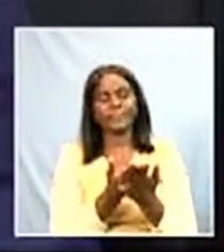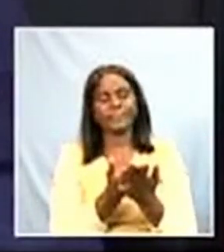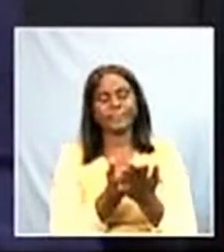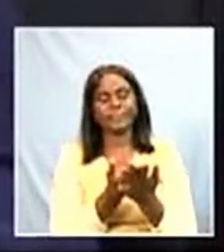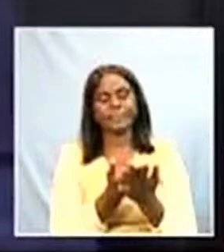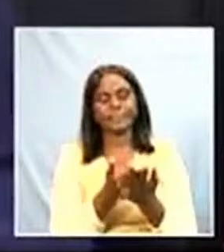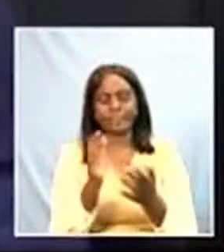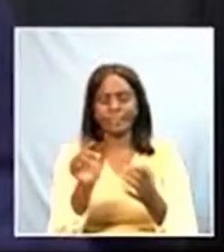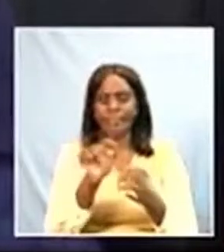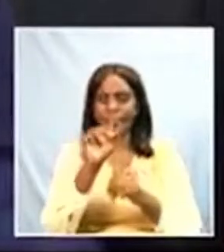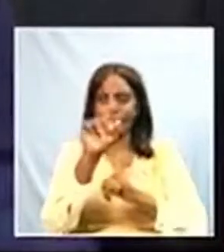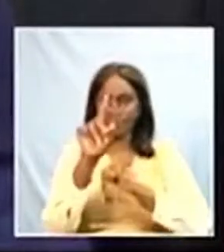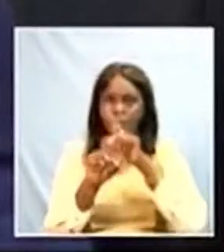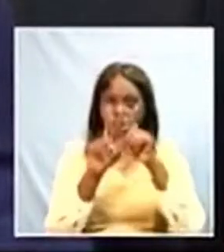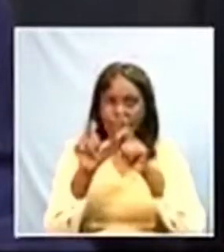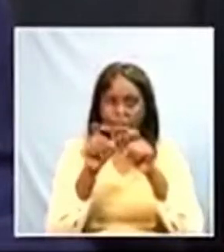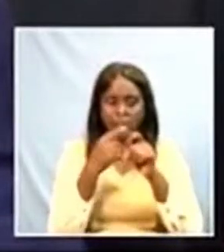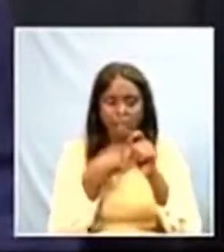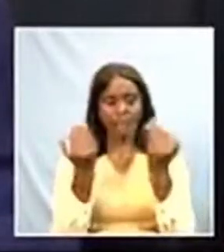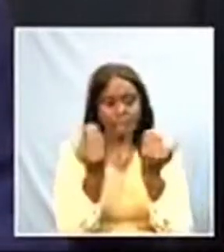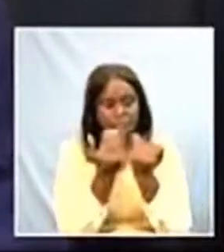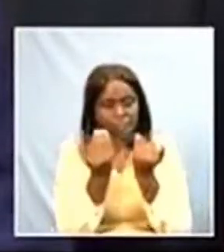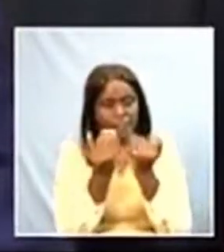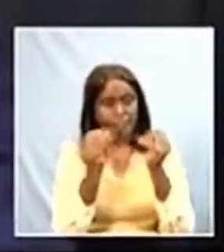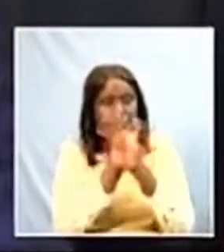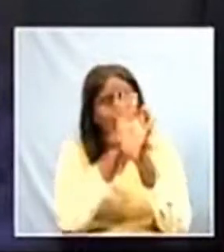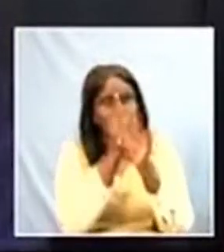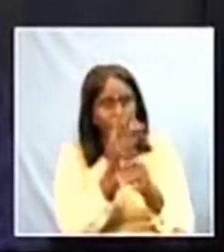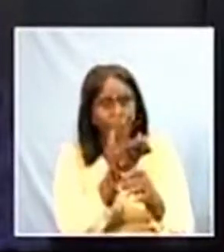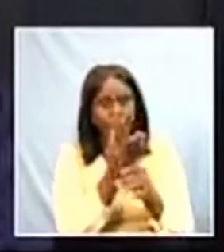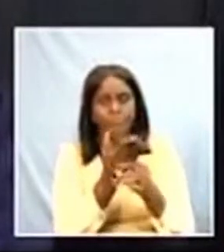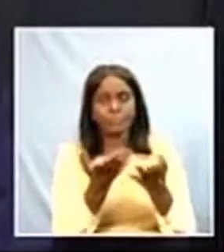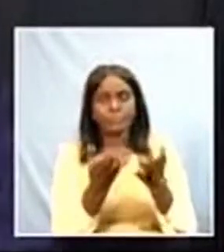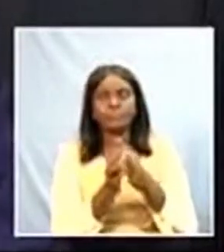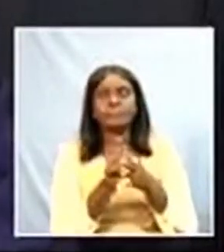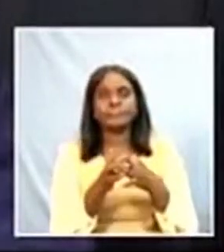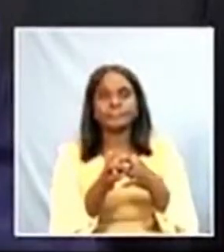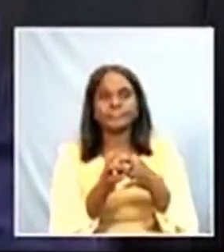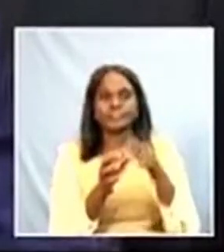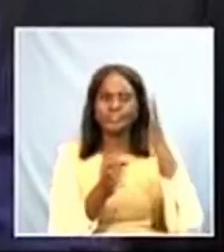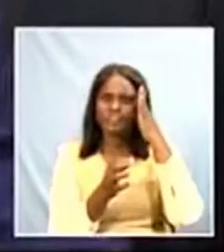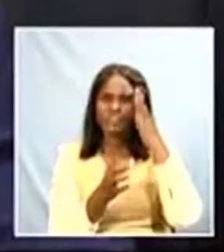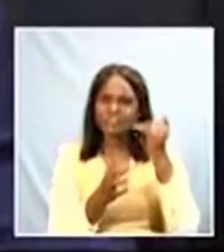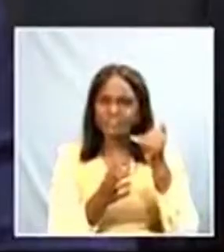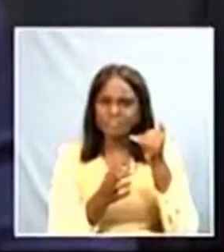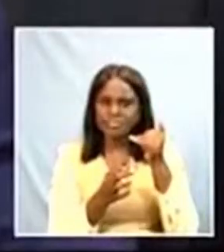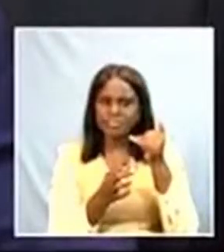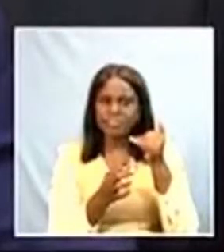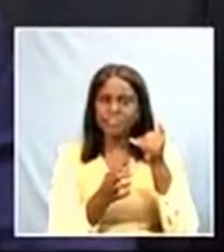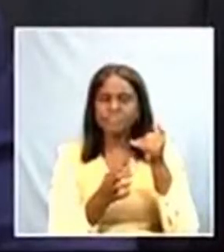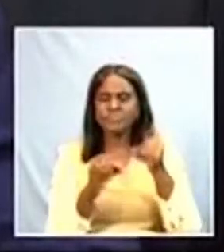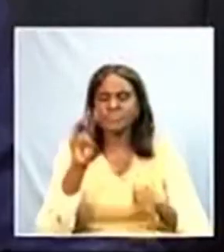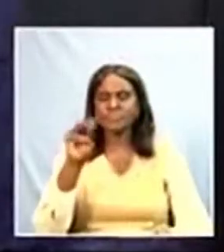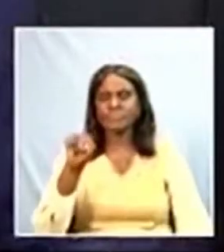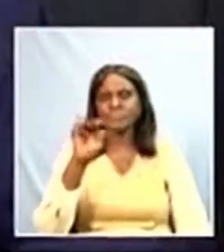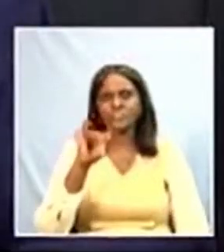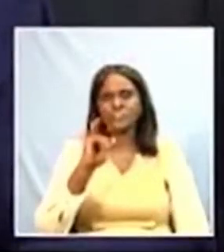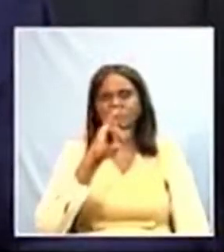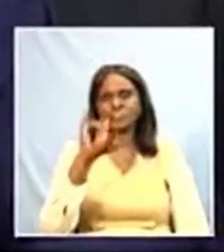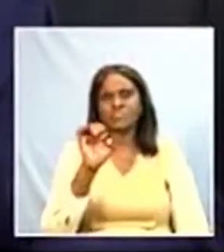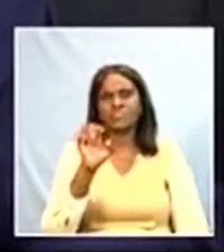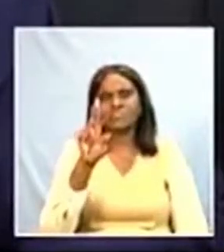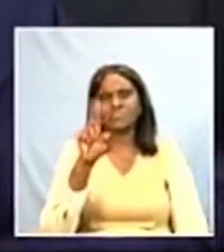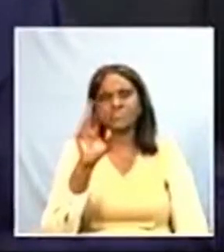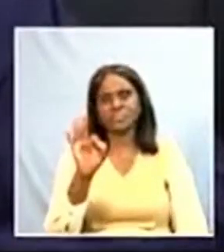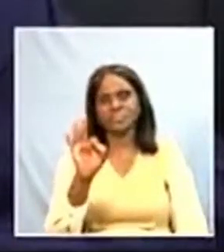My questions, or what I want to seek clarity, is why MISEF investment, as